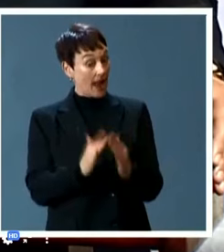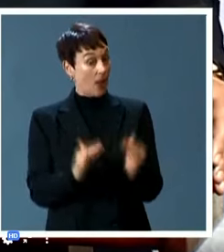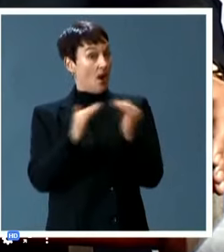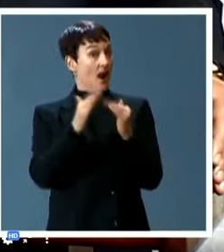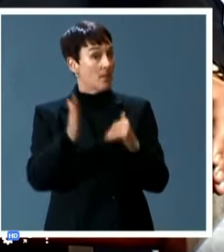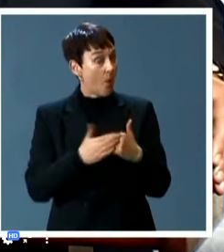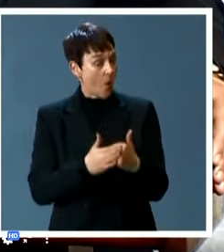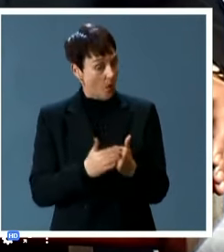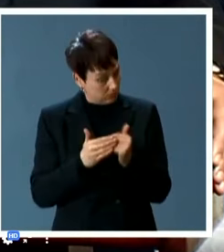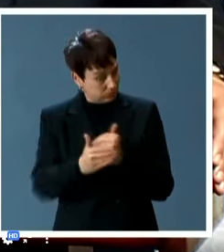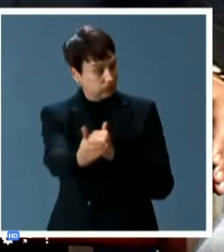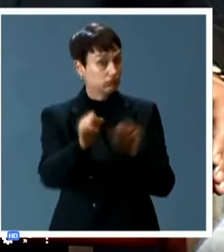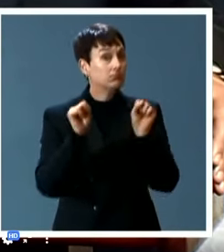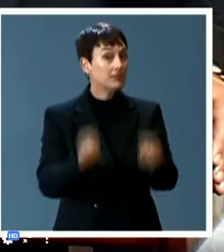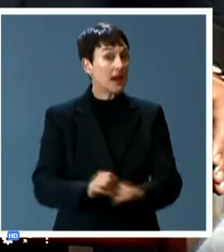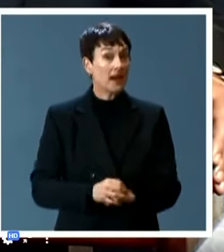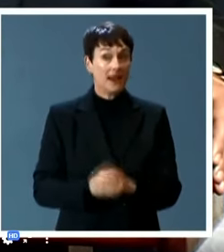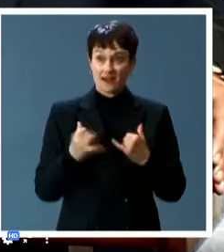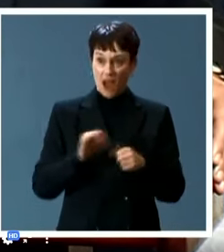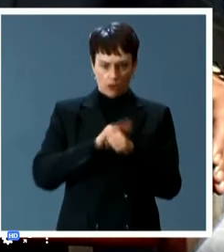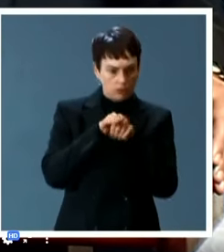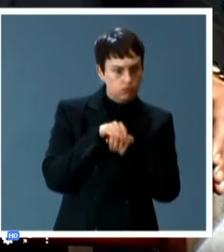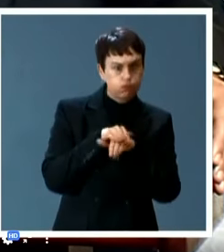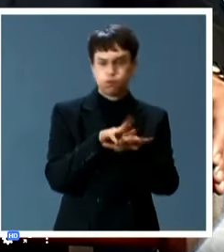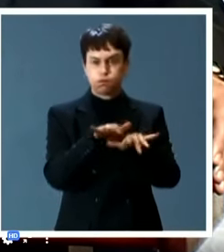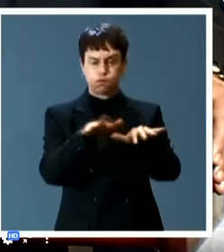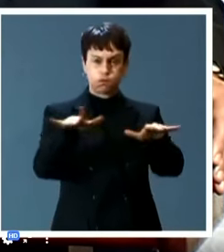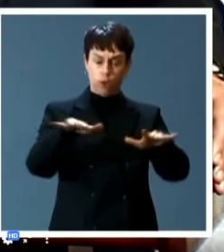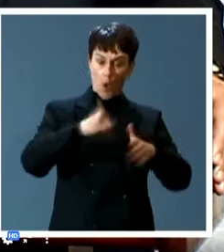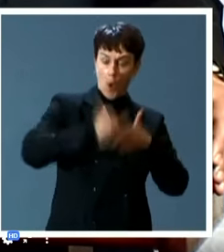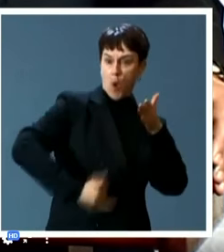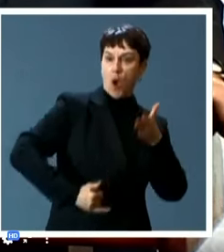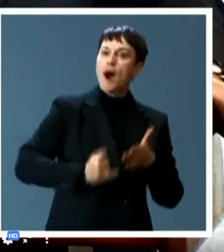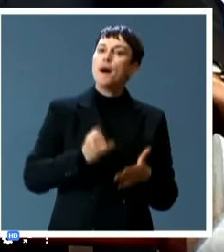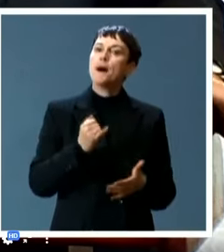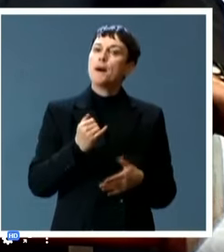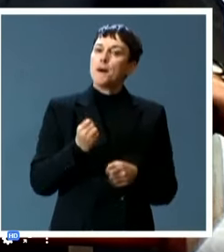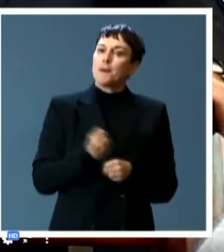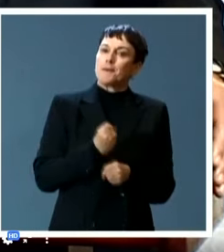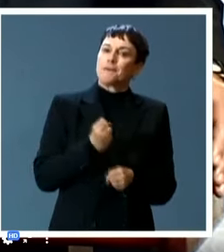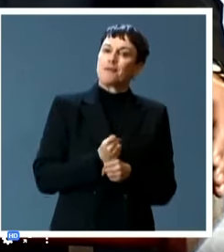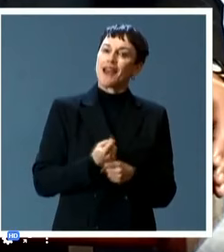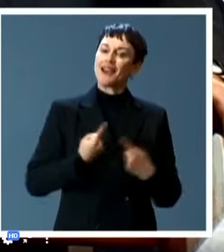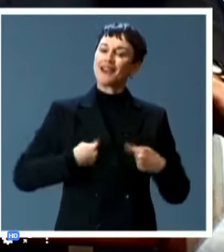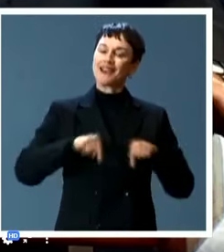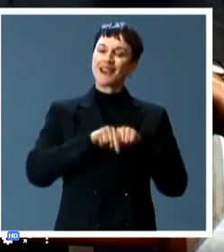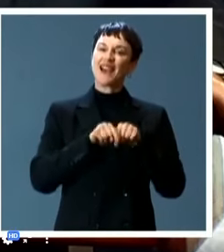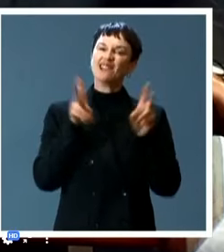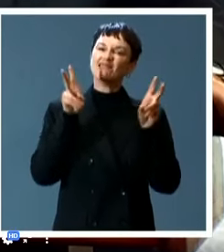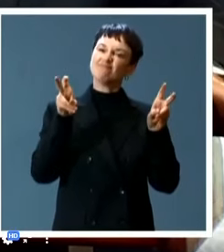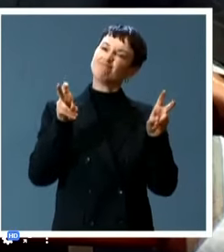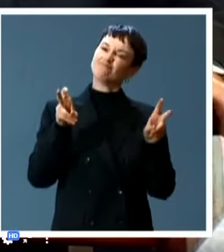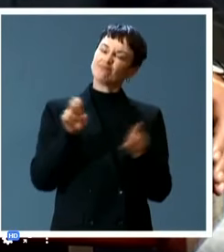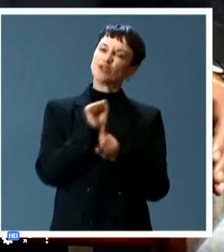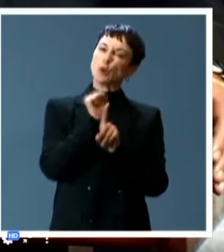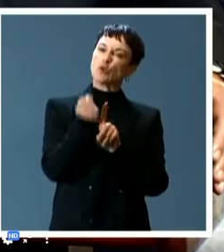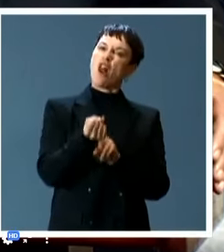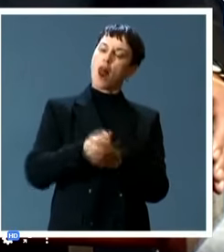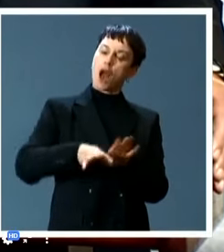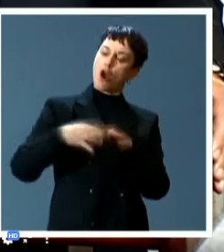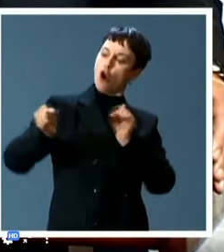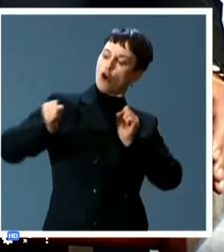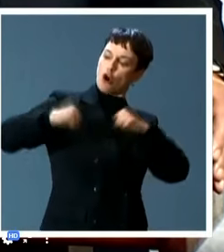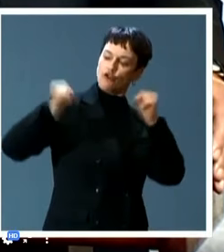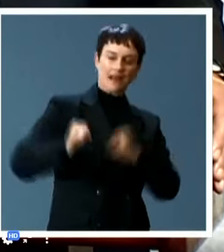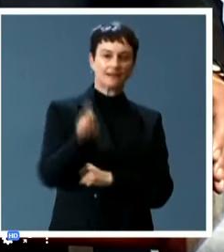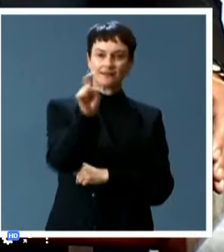and to the widespread discontent that preceded it must be based on a new social contract and a new global deal that